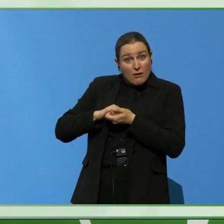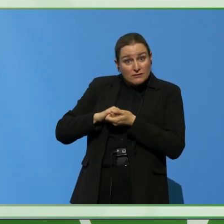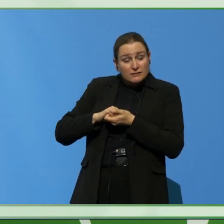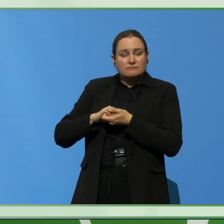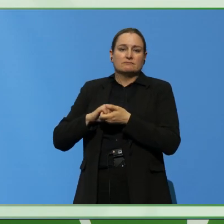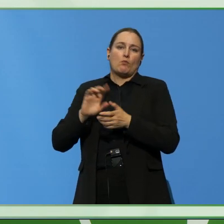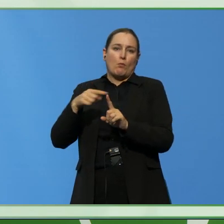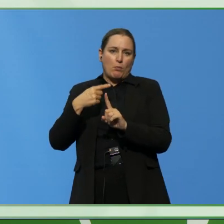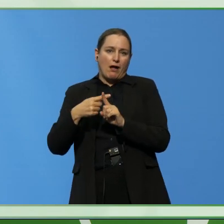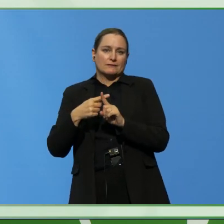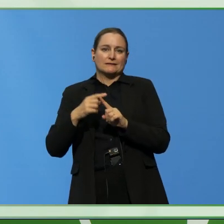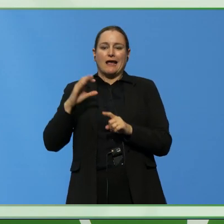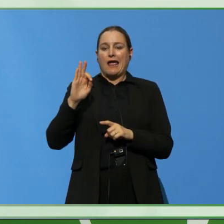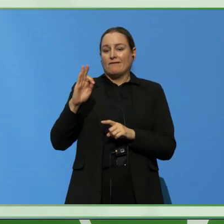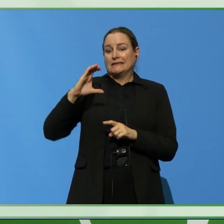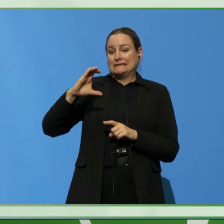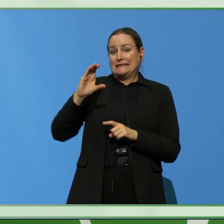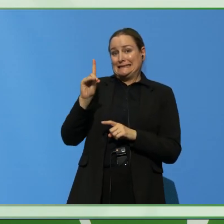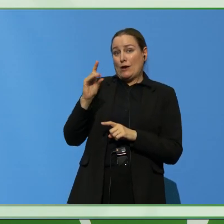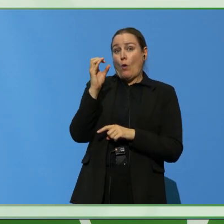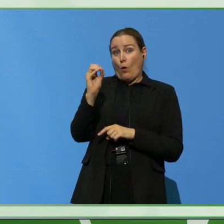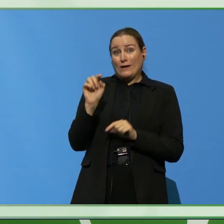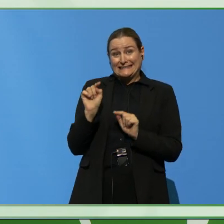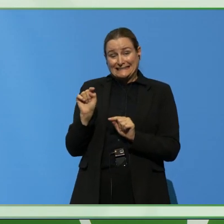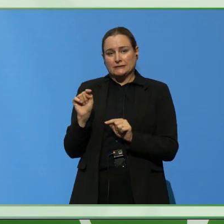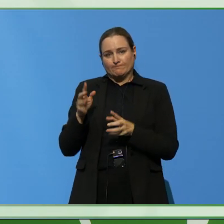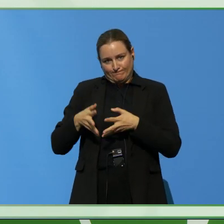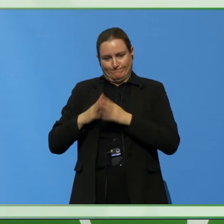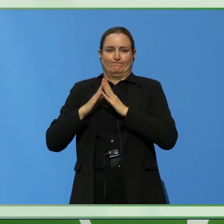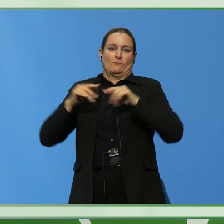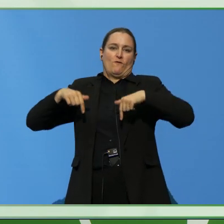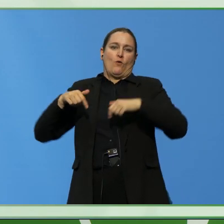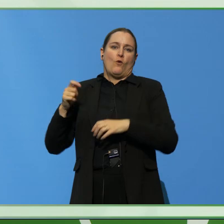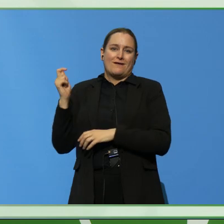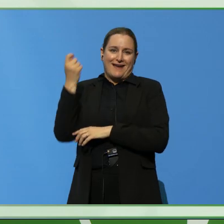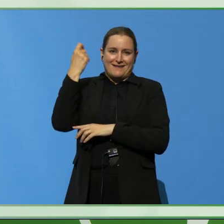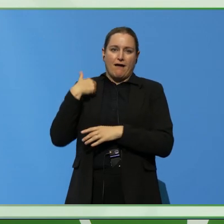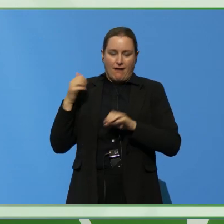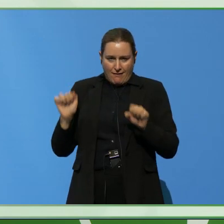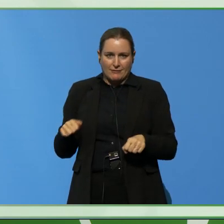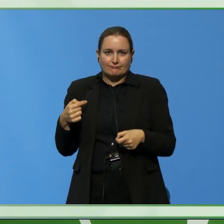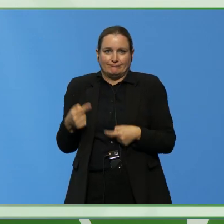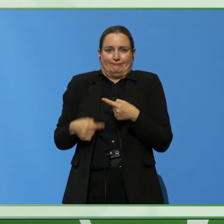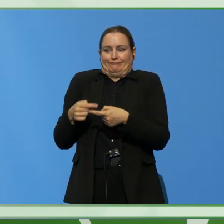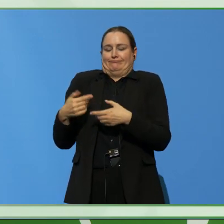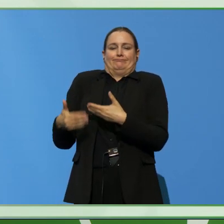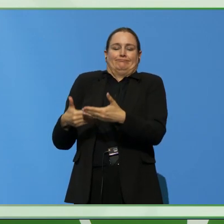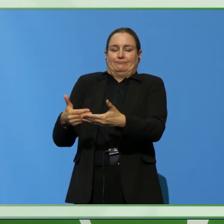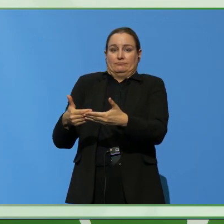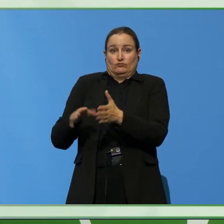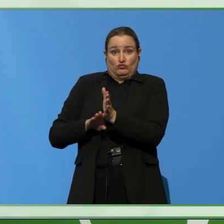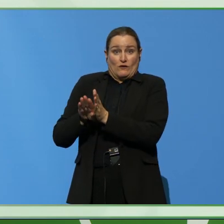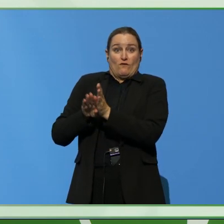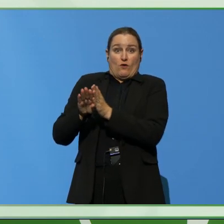including FCDO, who laid the foundation of this work in Kenya, the Norwegian Agency for Development, and many more,